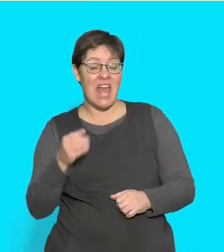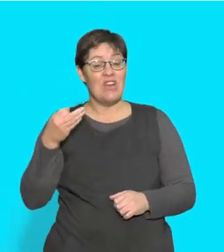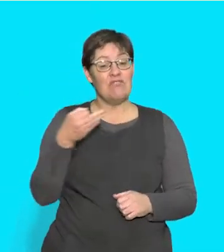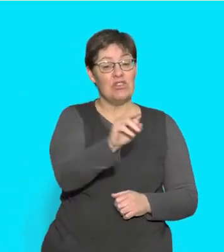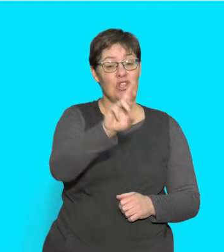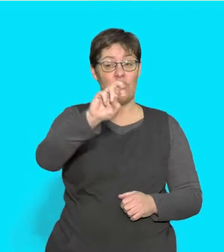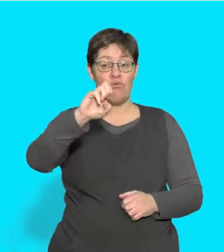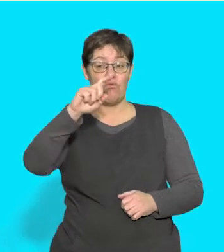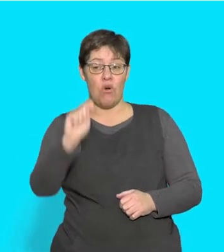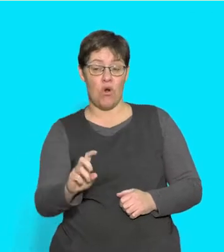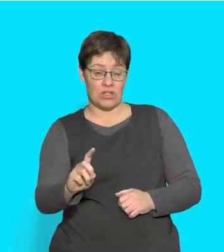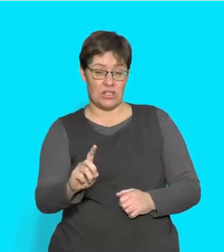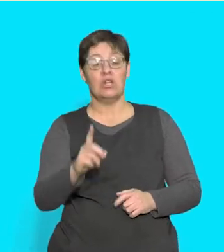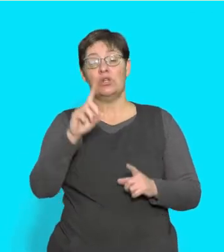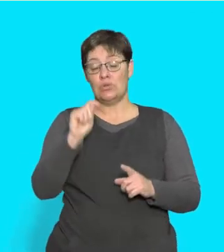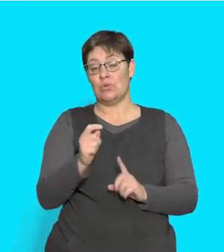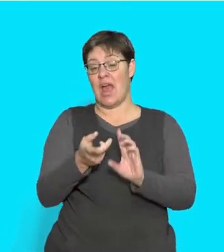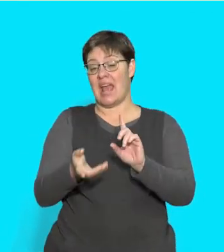fish.